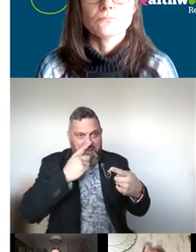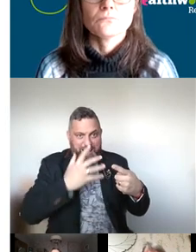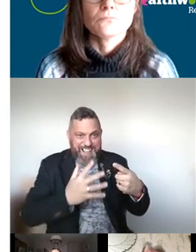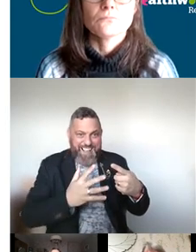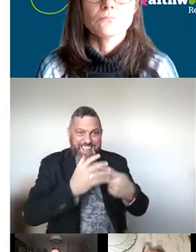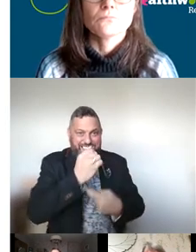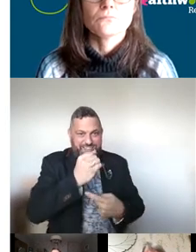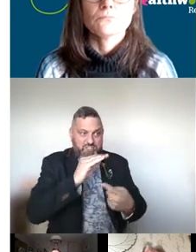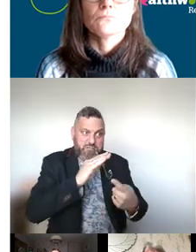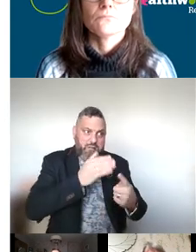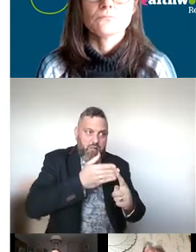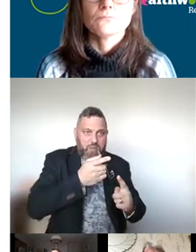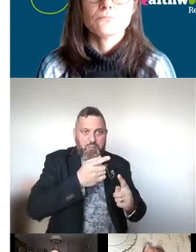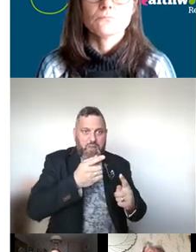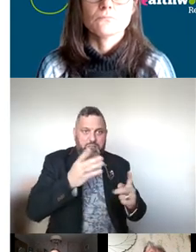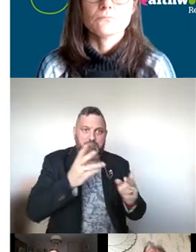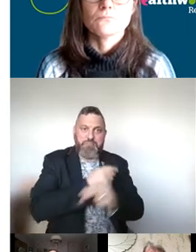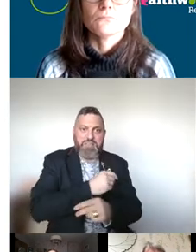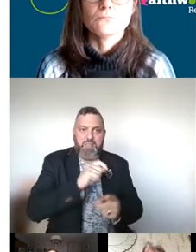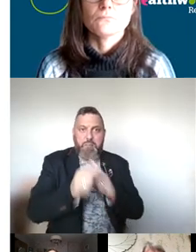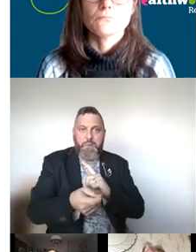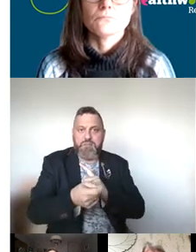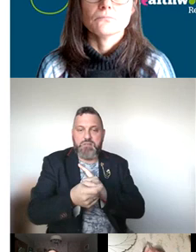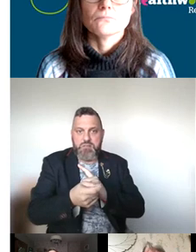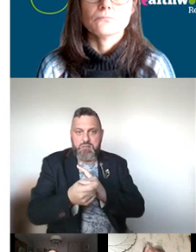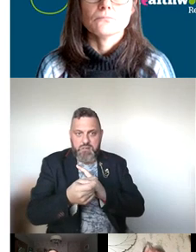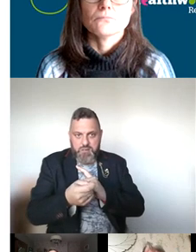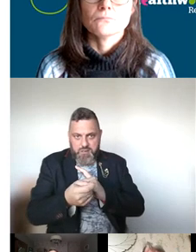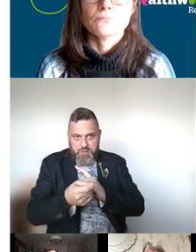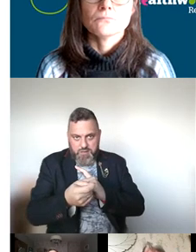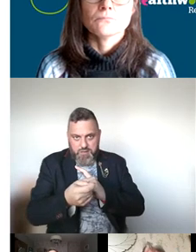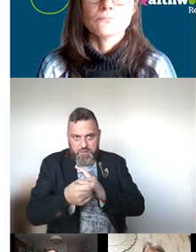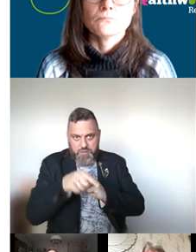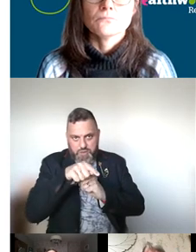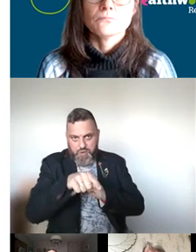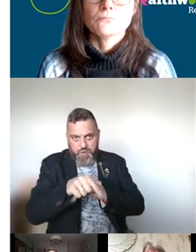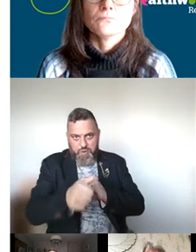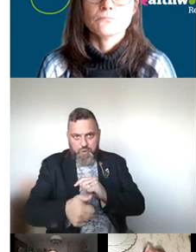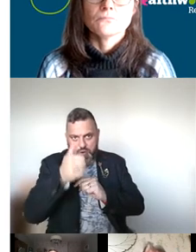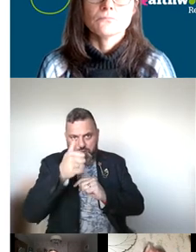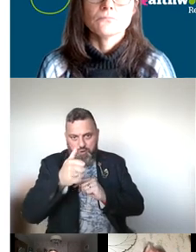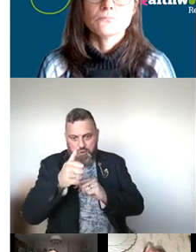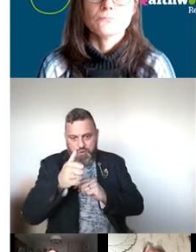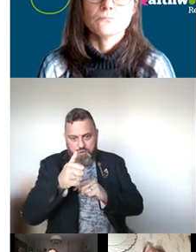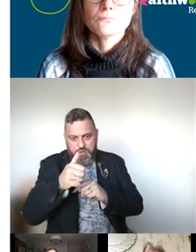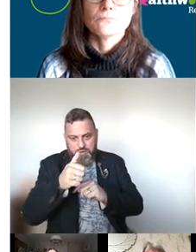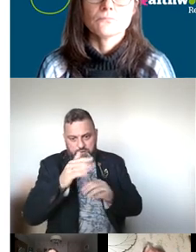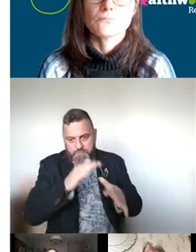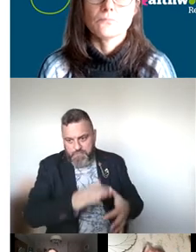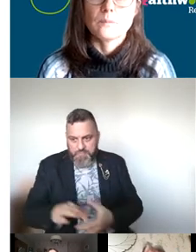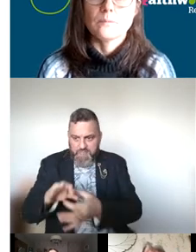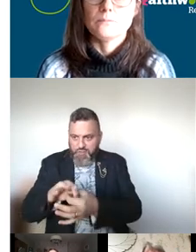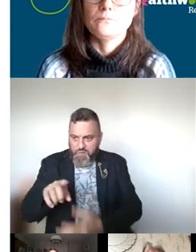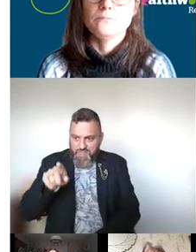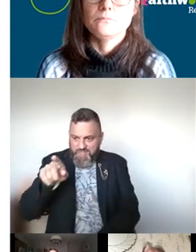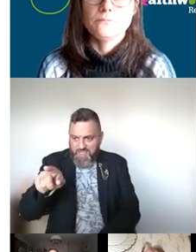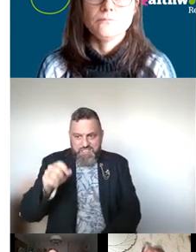point entirely. So I think the conversation starter there is a really important one. And it links into this in